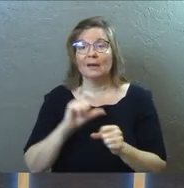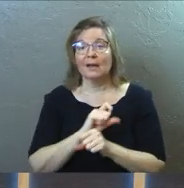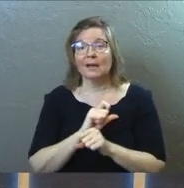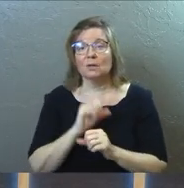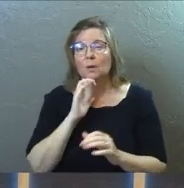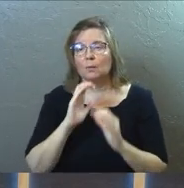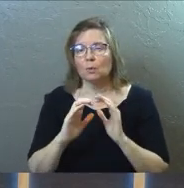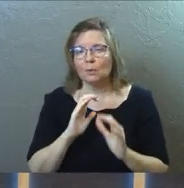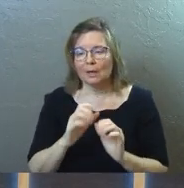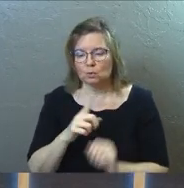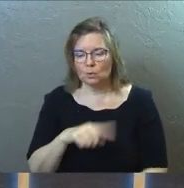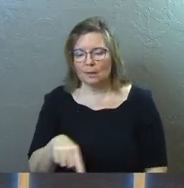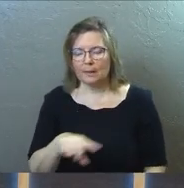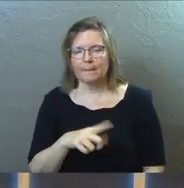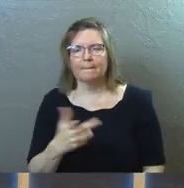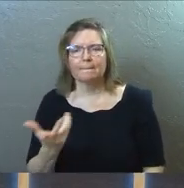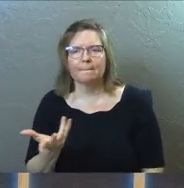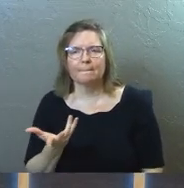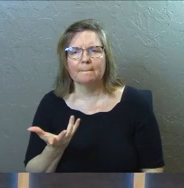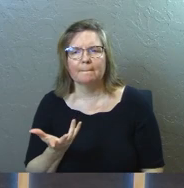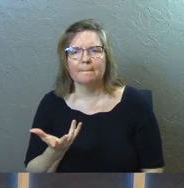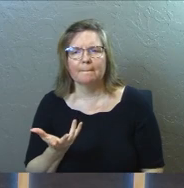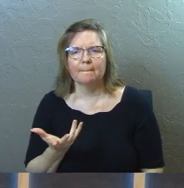actually communicate to them?